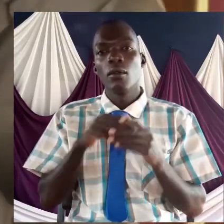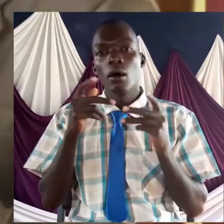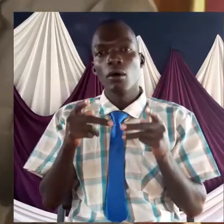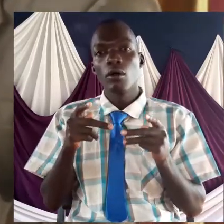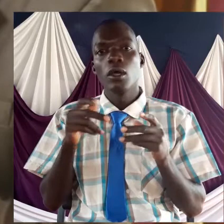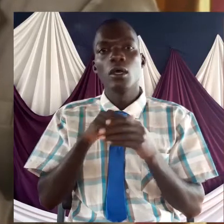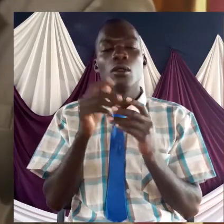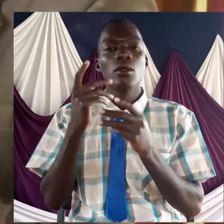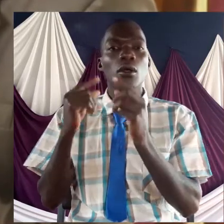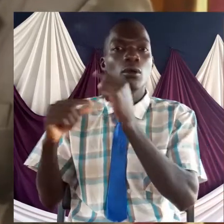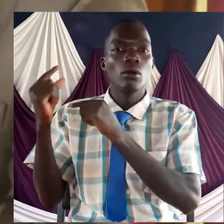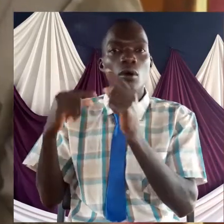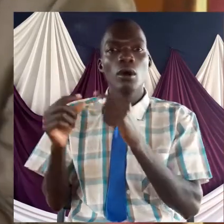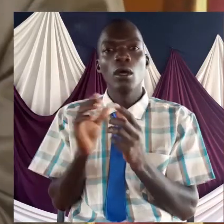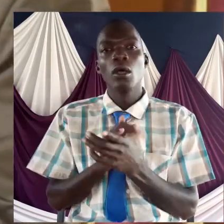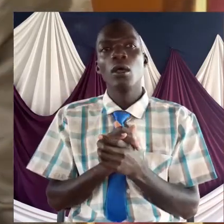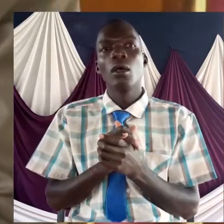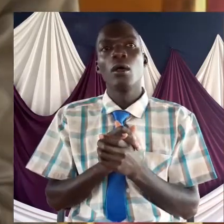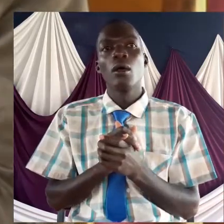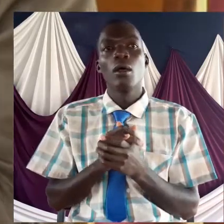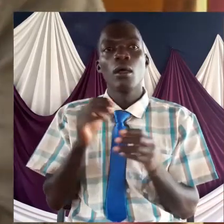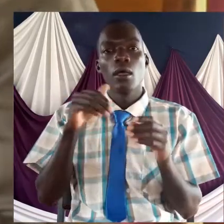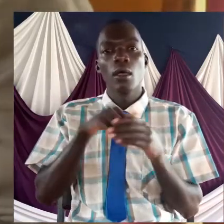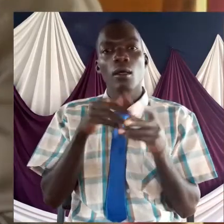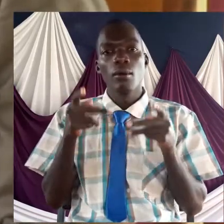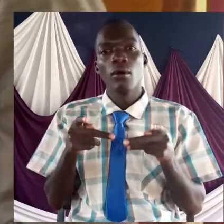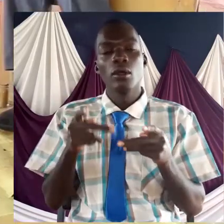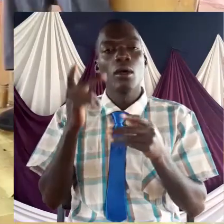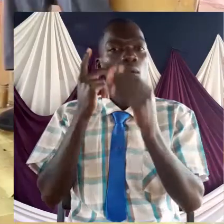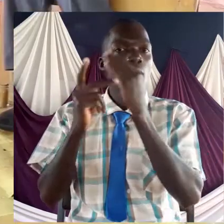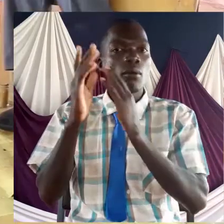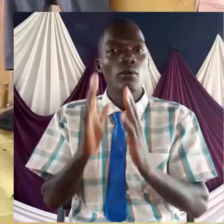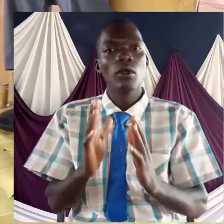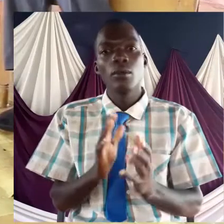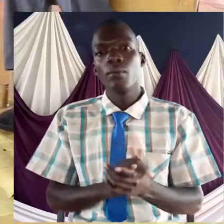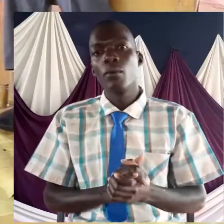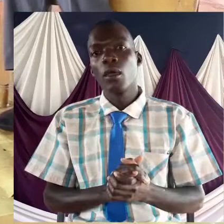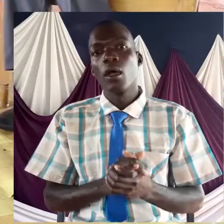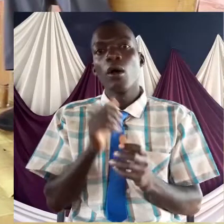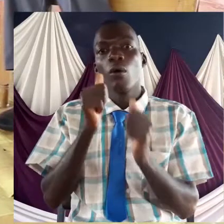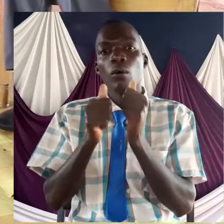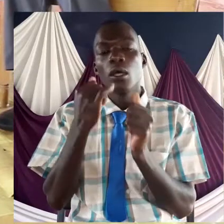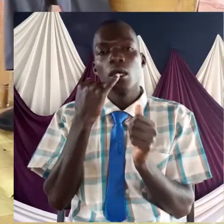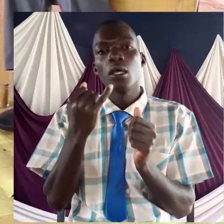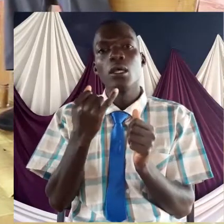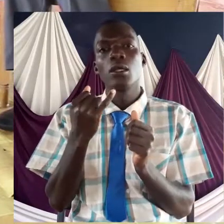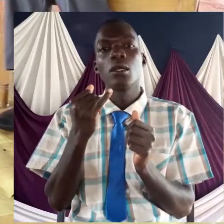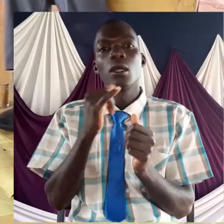the historicist approach to interpretation of prophecy, which power is